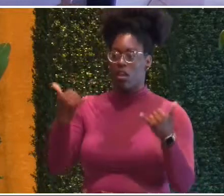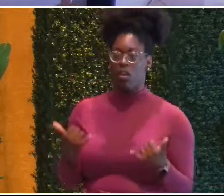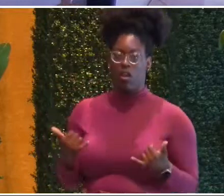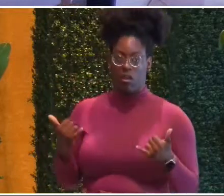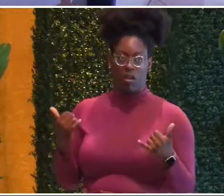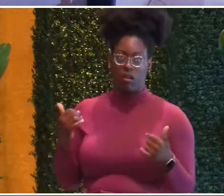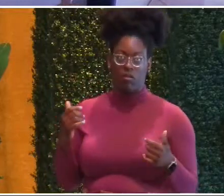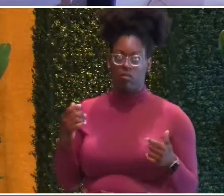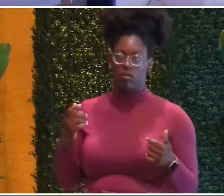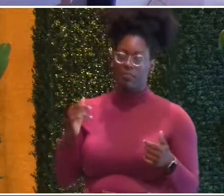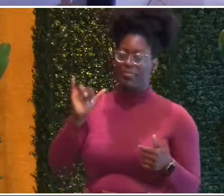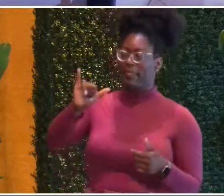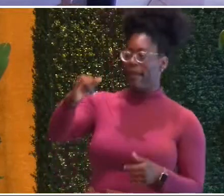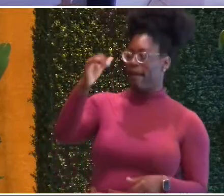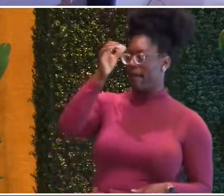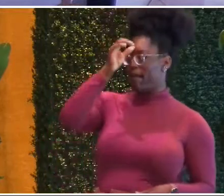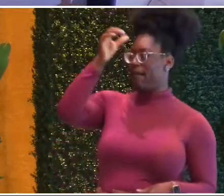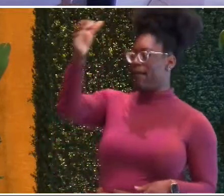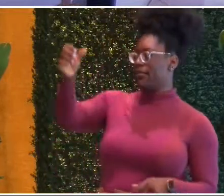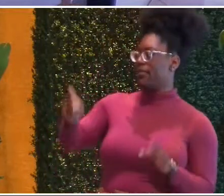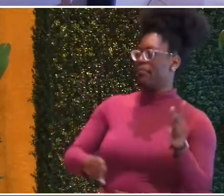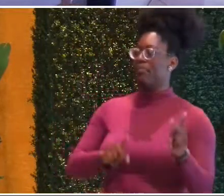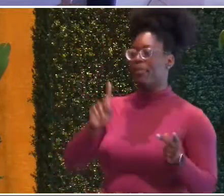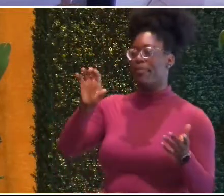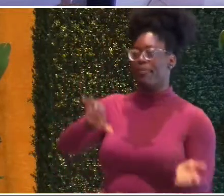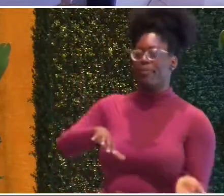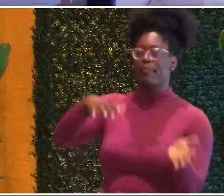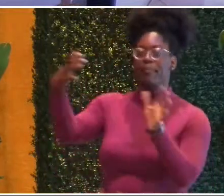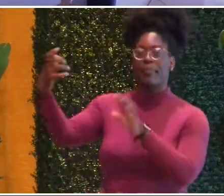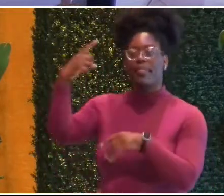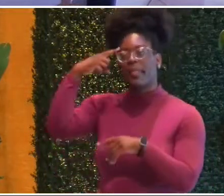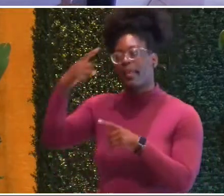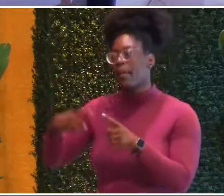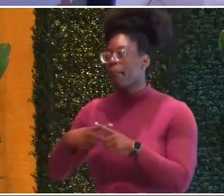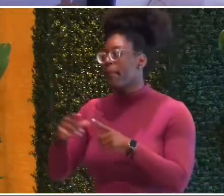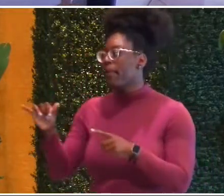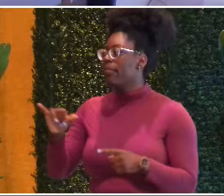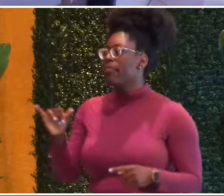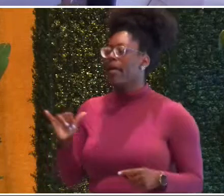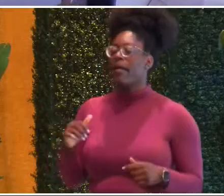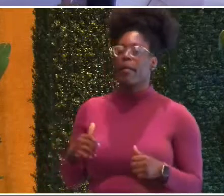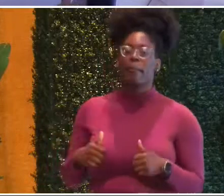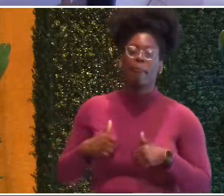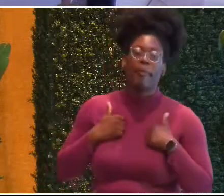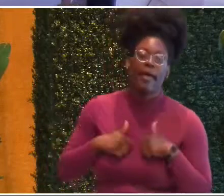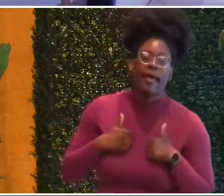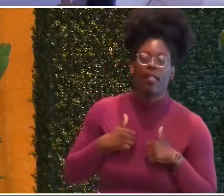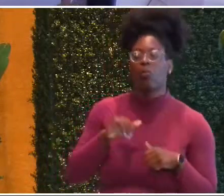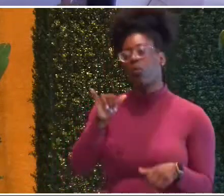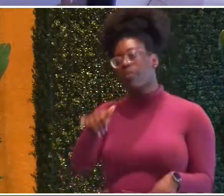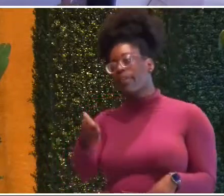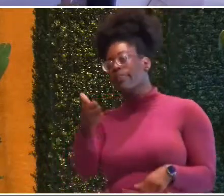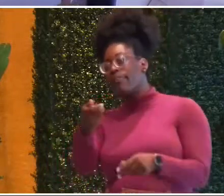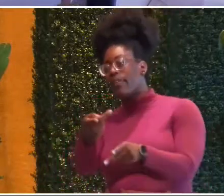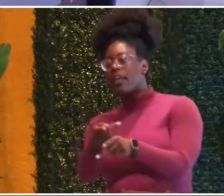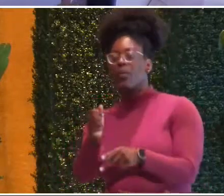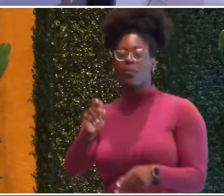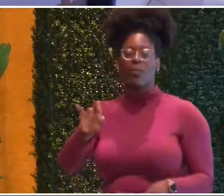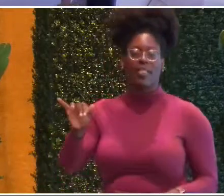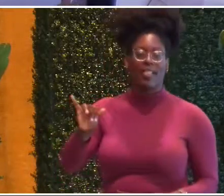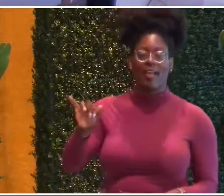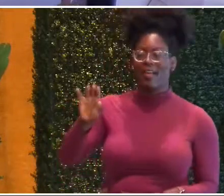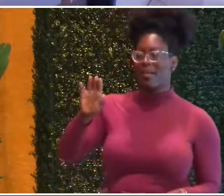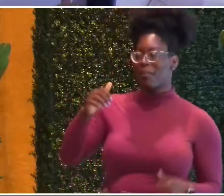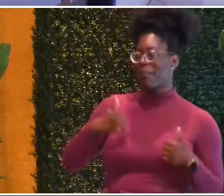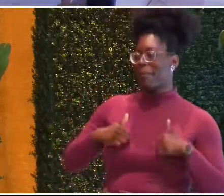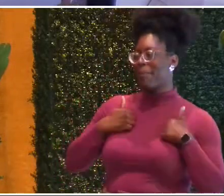baths and bath salts, not the good kind. But like, we think of it as like these really commercial things that we could take part of, but